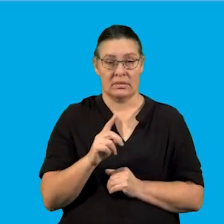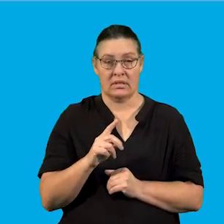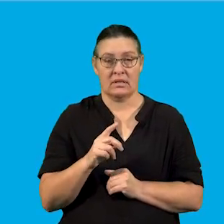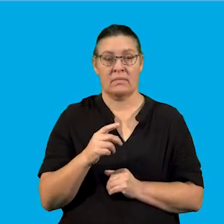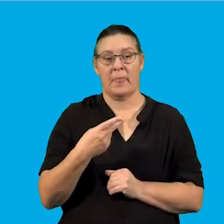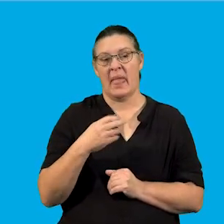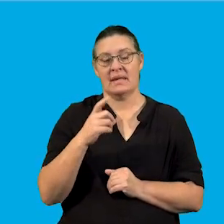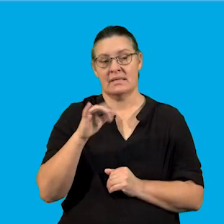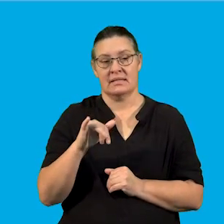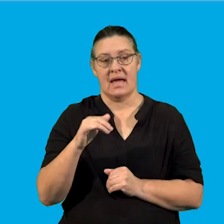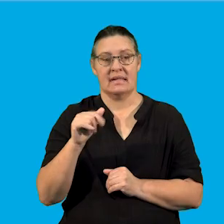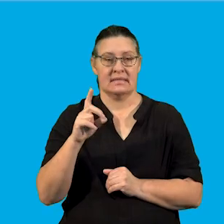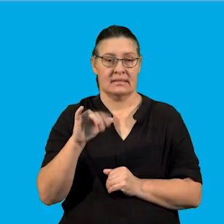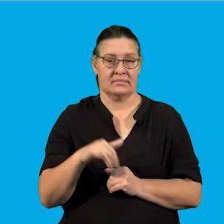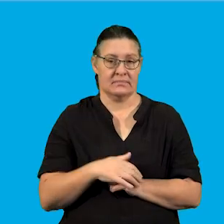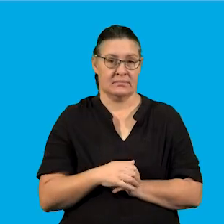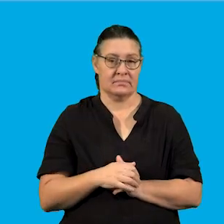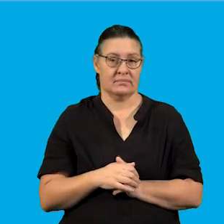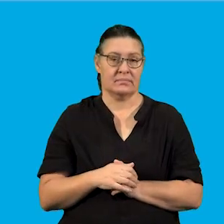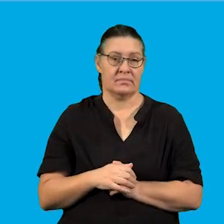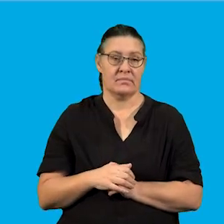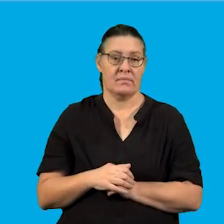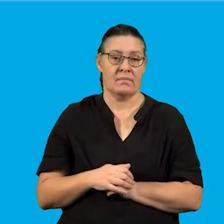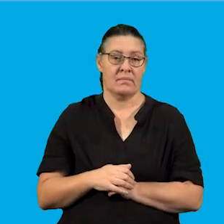which you know it as your handy Andy.